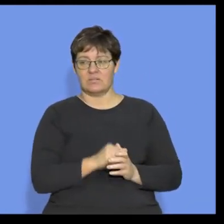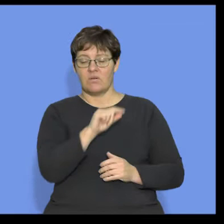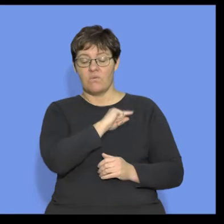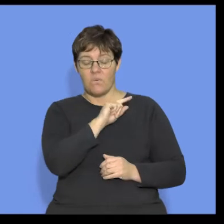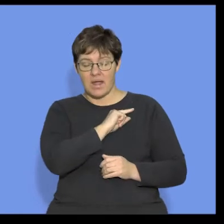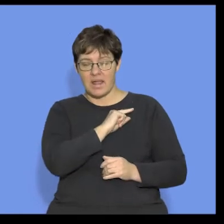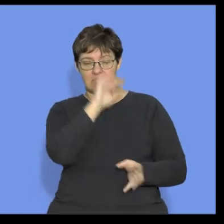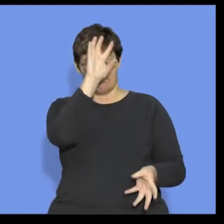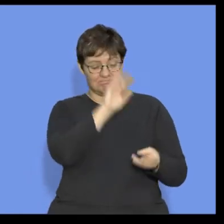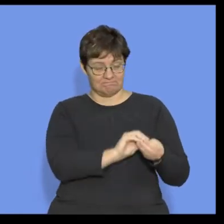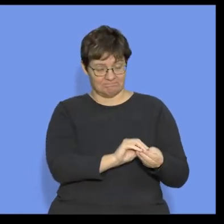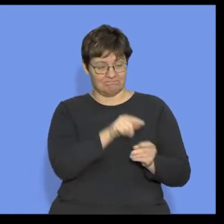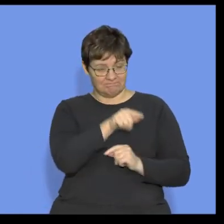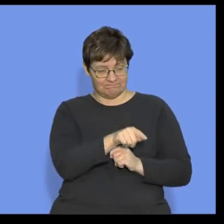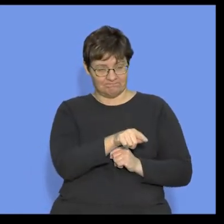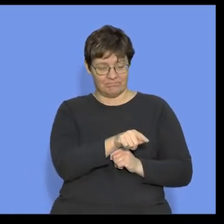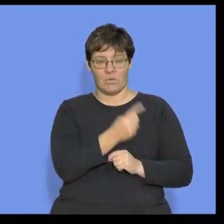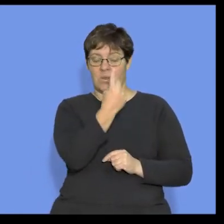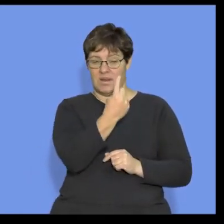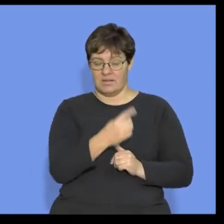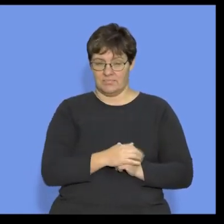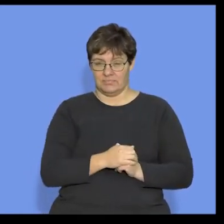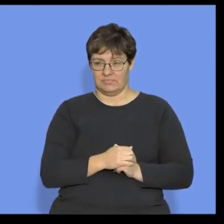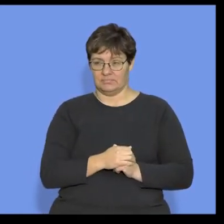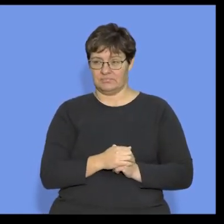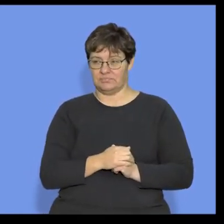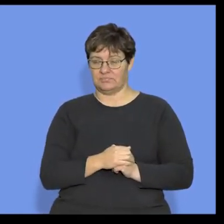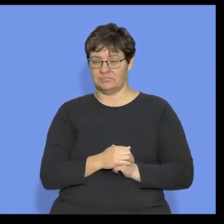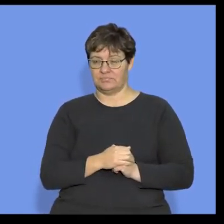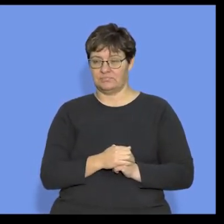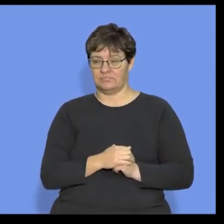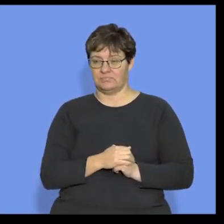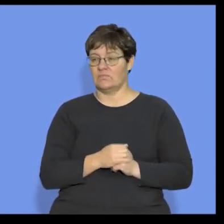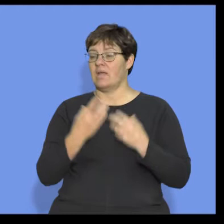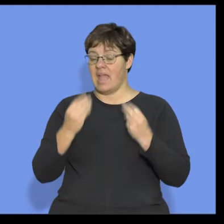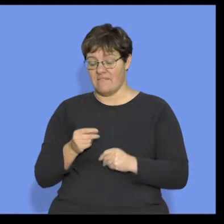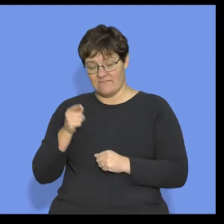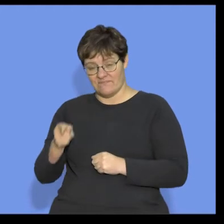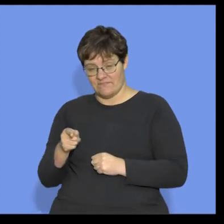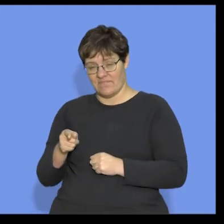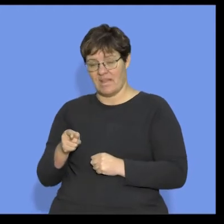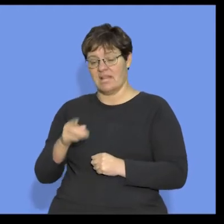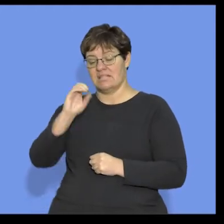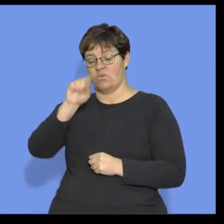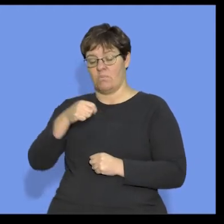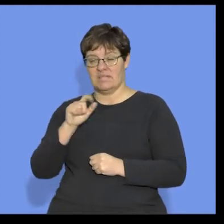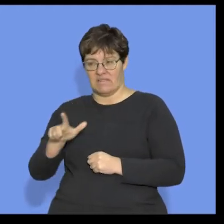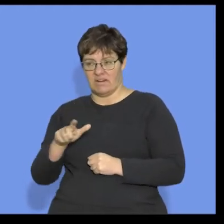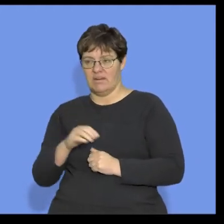the sum of that and that will give us 1. And we had Thabo 0.7